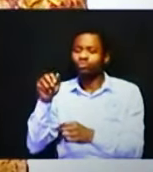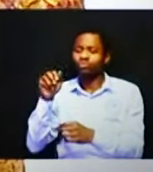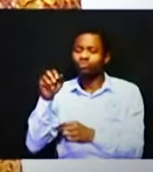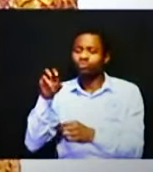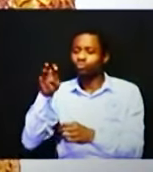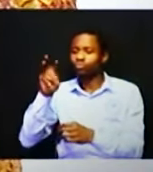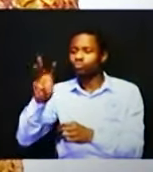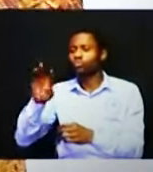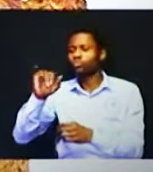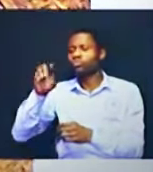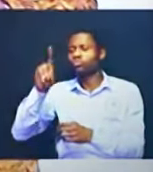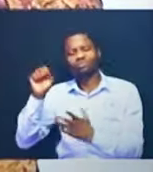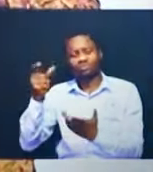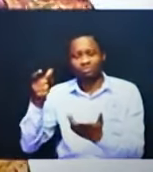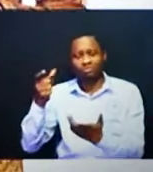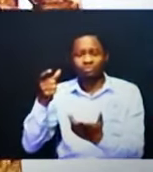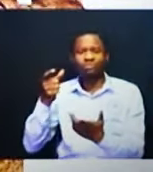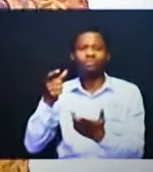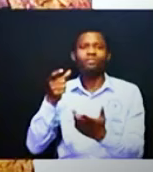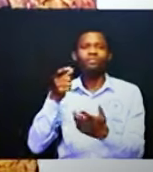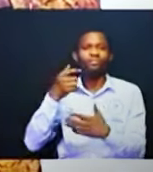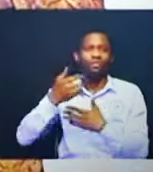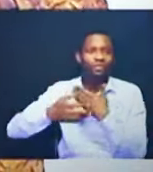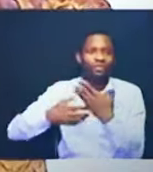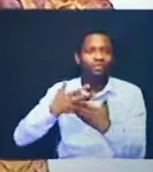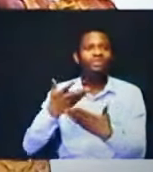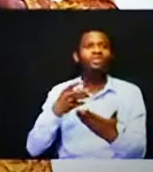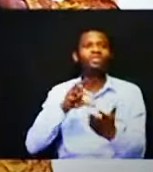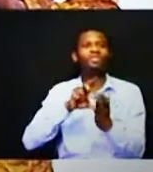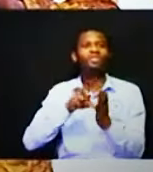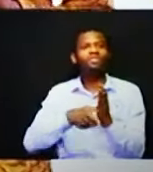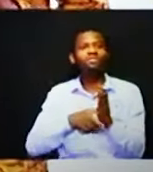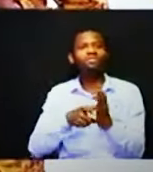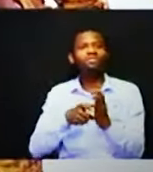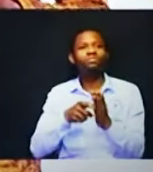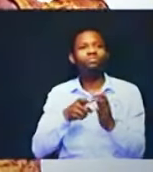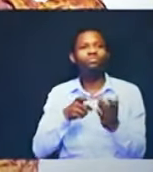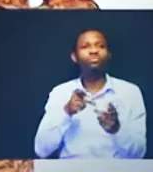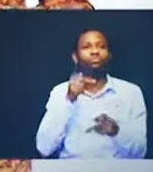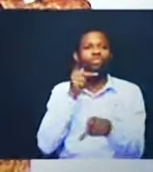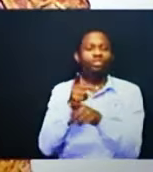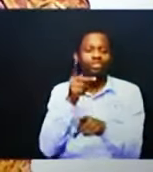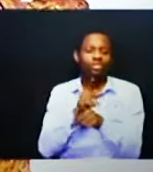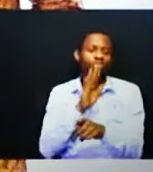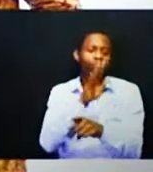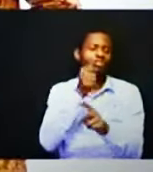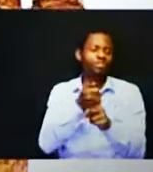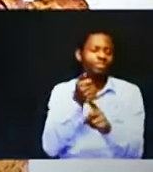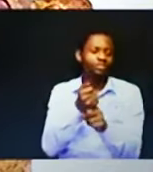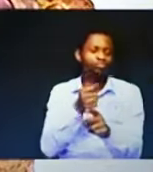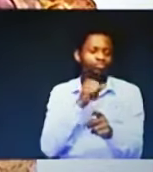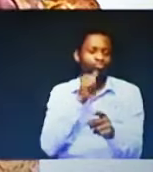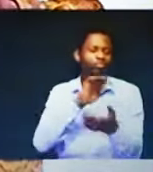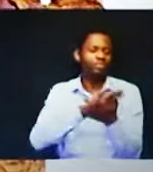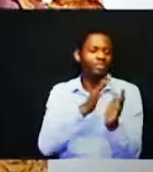suma and wutia a hunifia wa a ja on yankopong any mono and it say obi a kofi nyisa any ekuna for any wwa wa